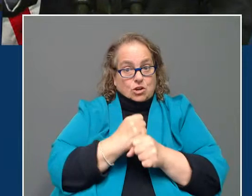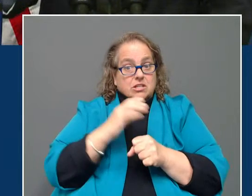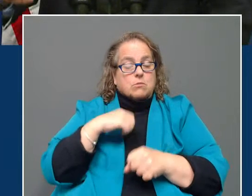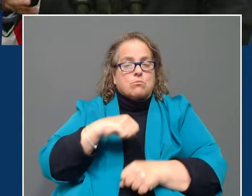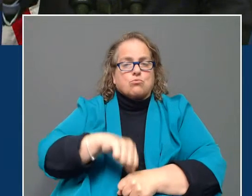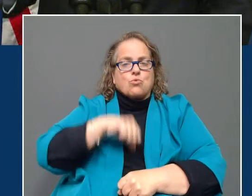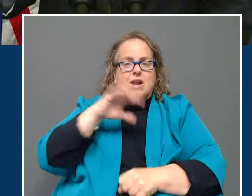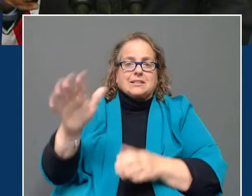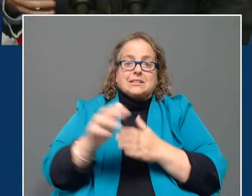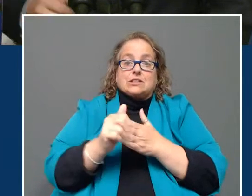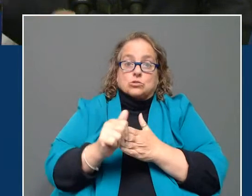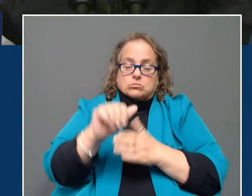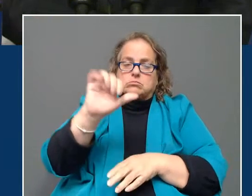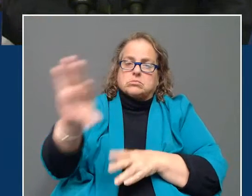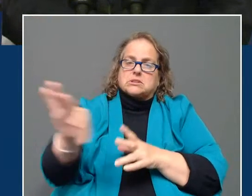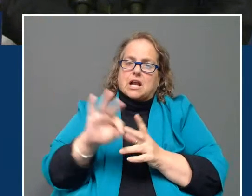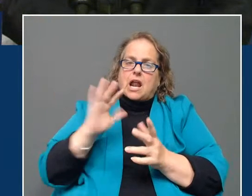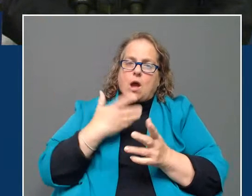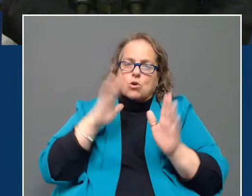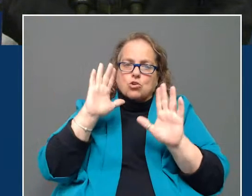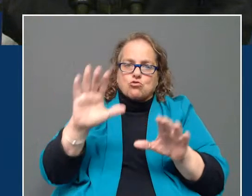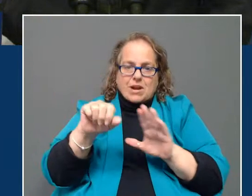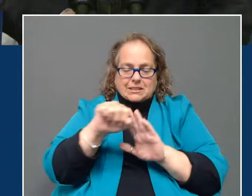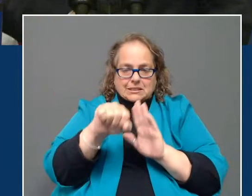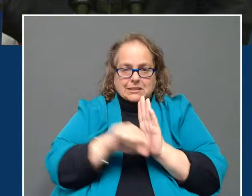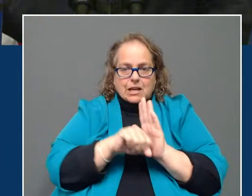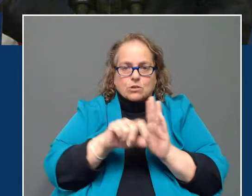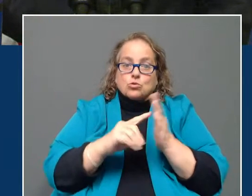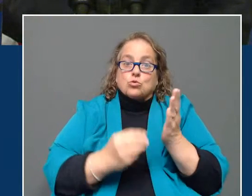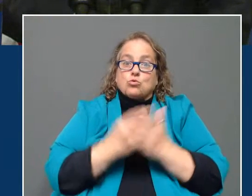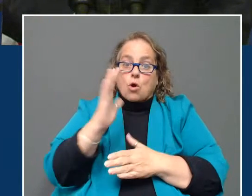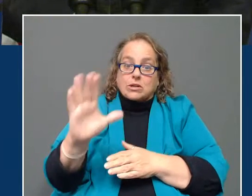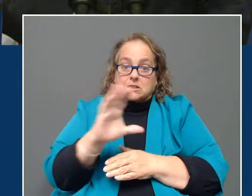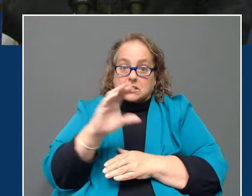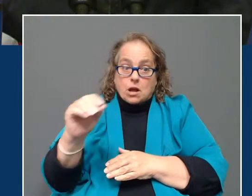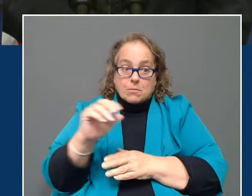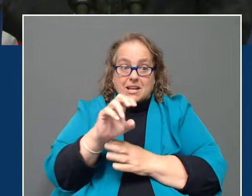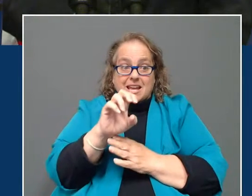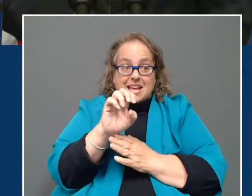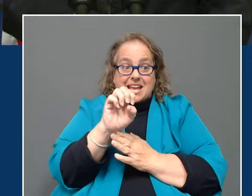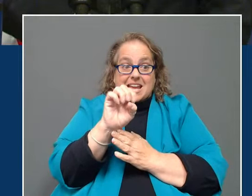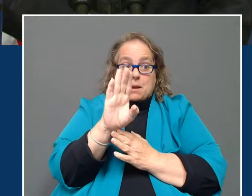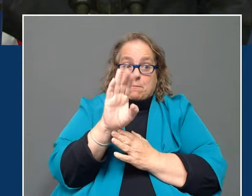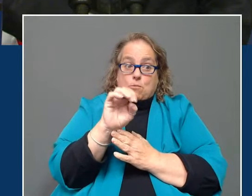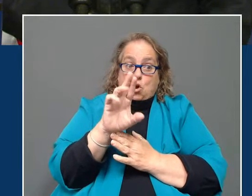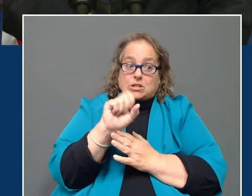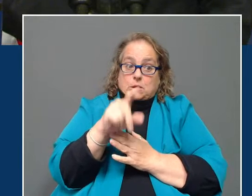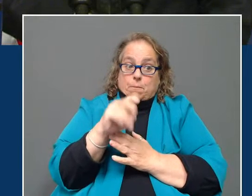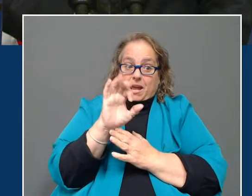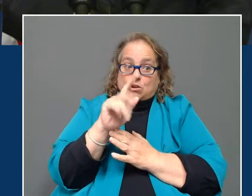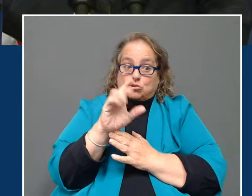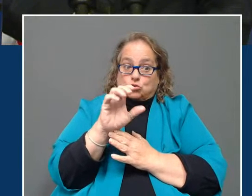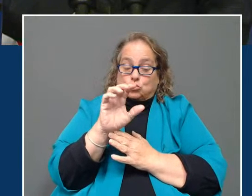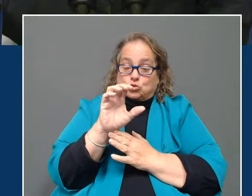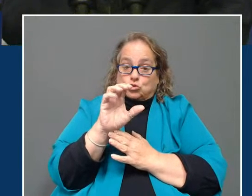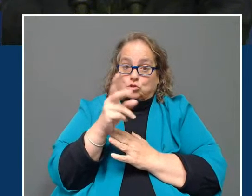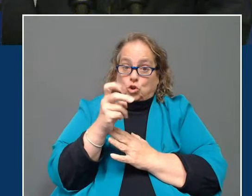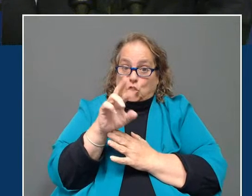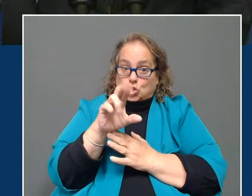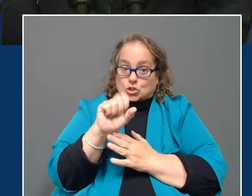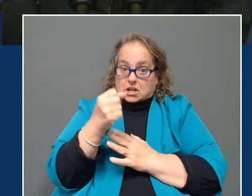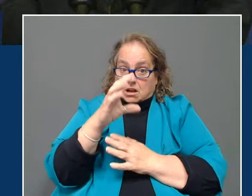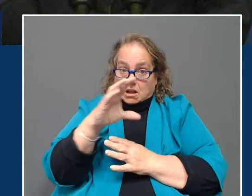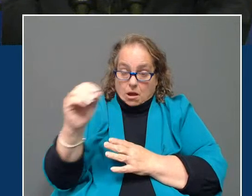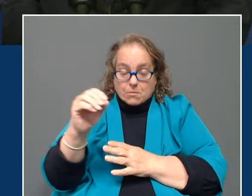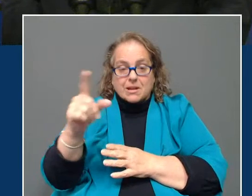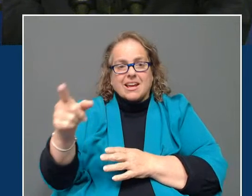state to grow its company. Eberspecher's products help improve air quality and reduce traffic noise.